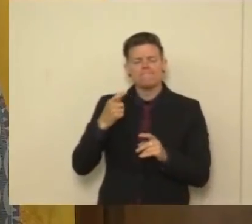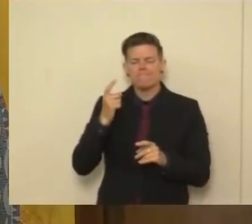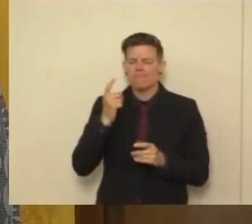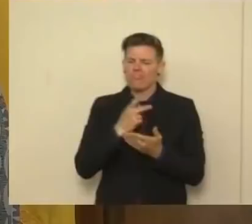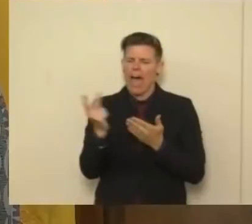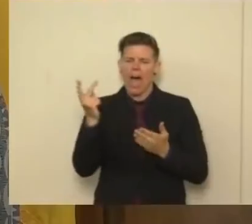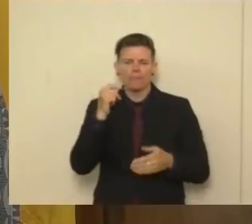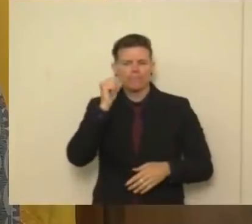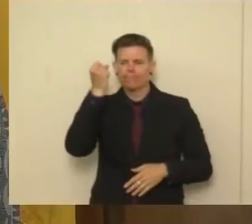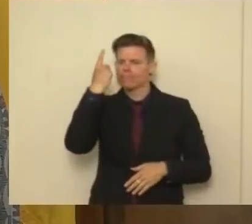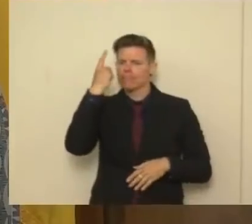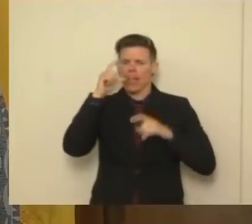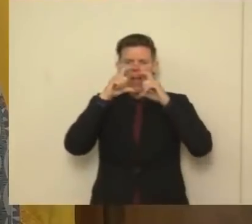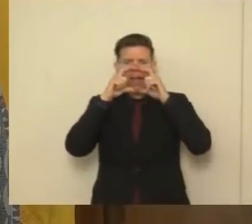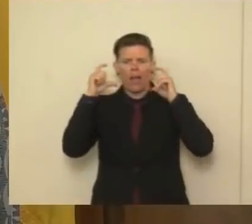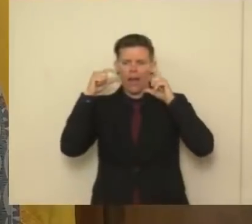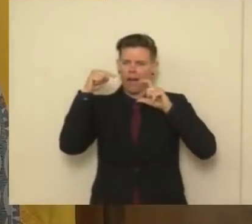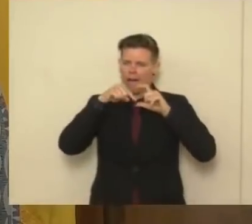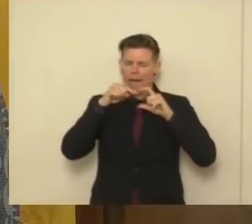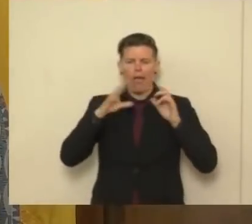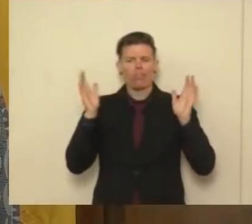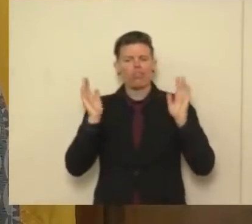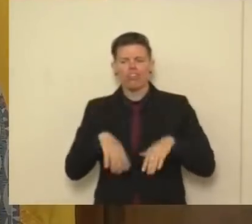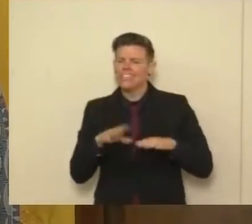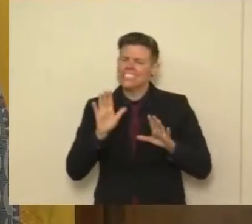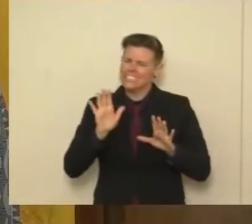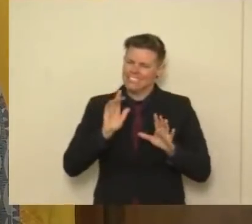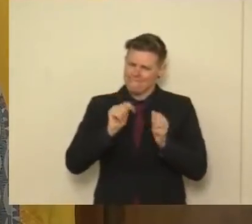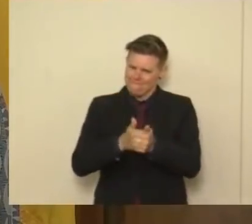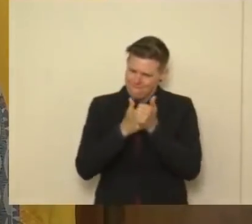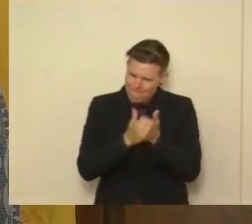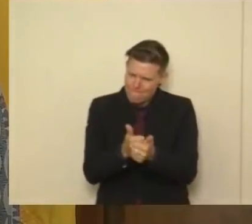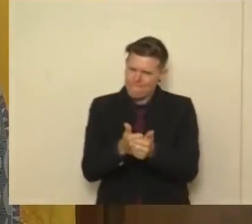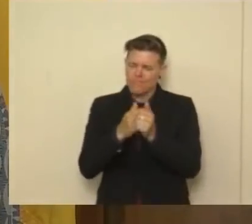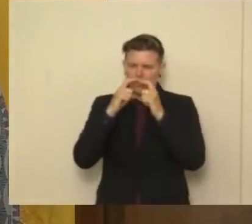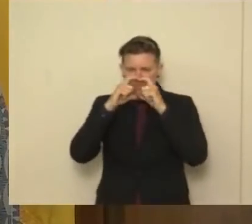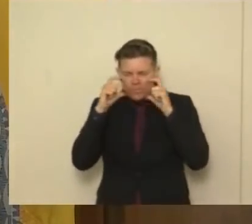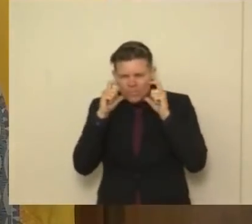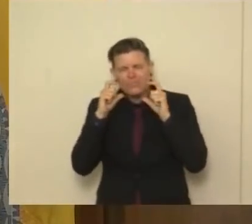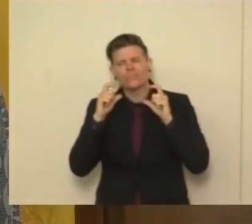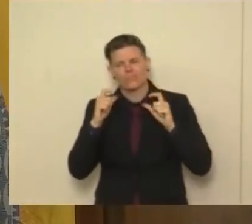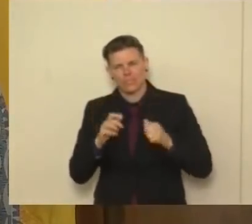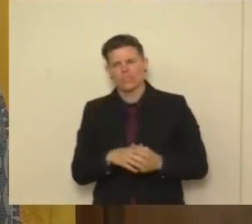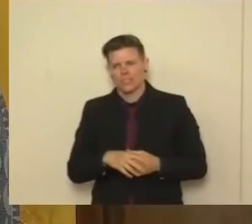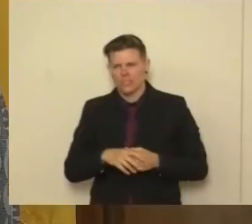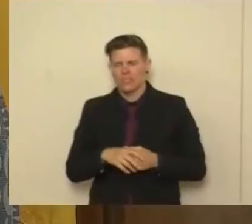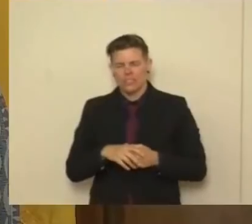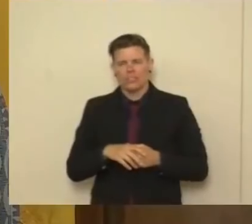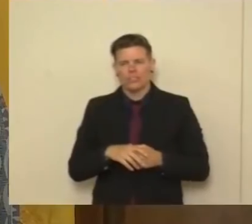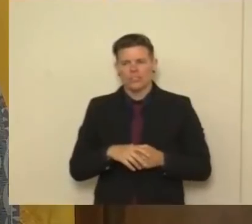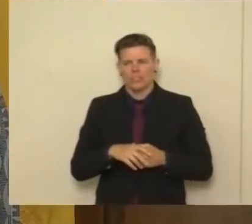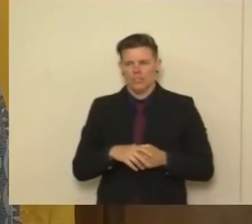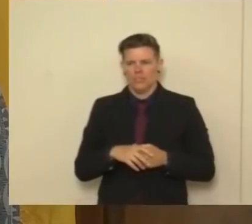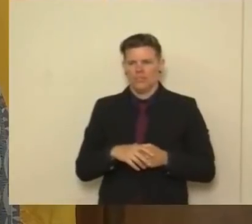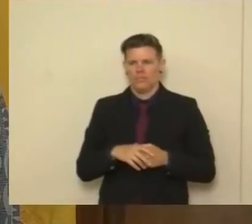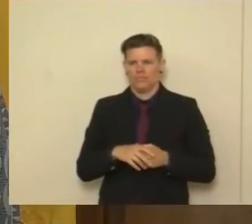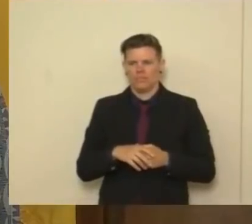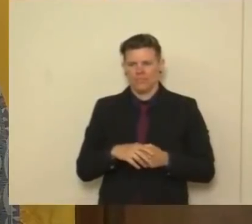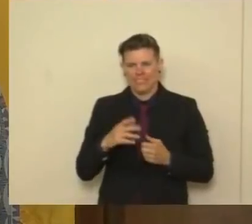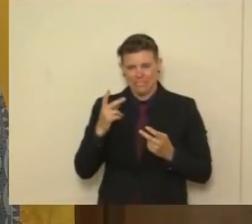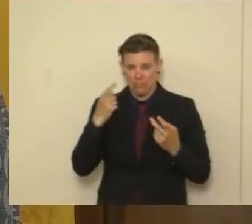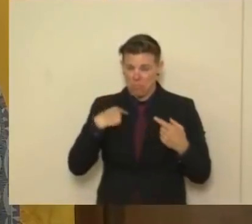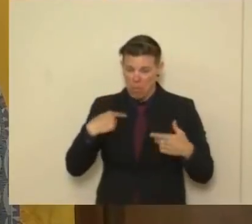masks has led to where we are in large part, and it is really disappointing that because we